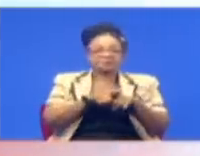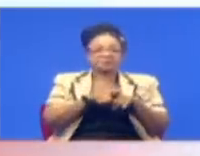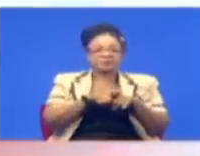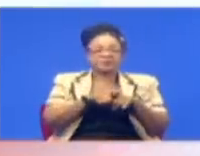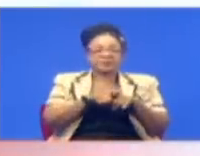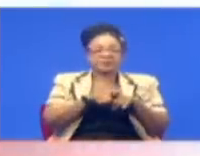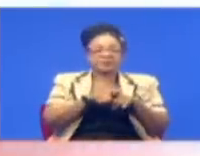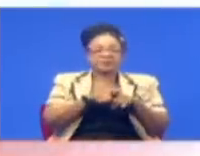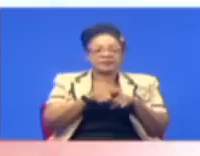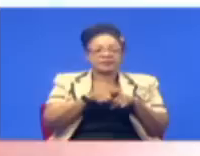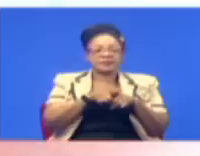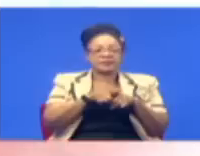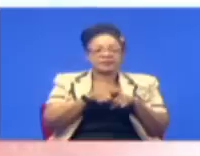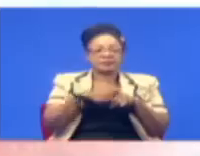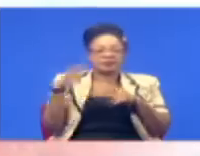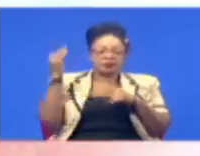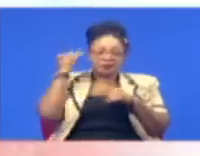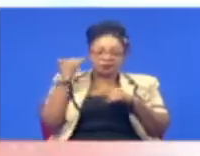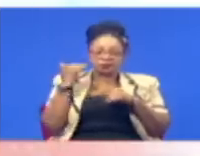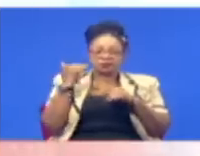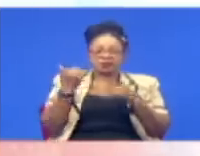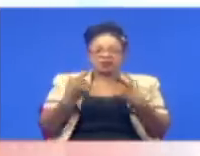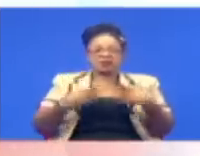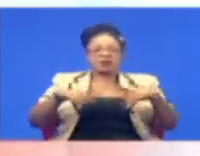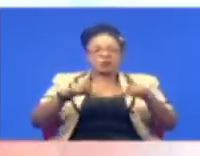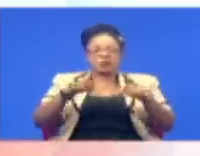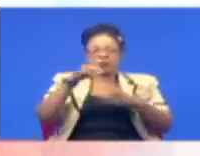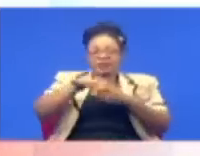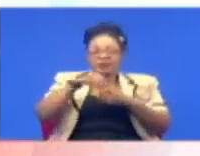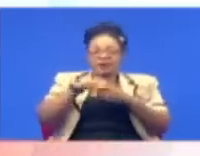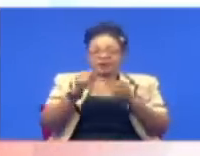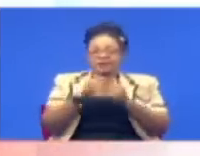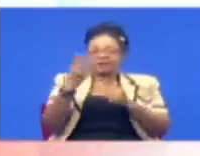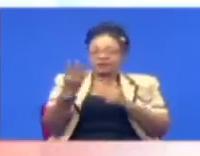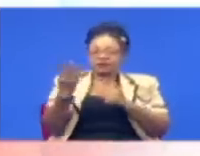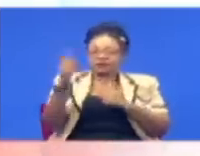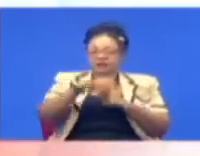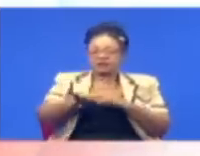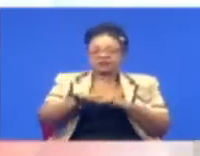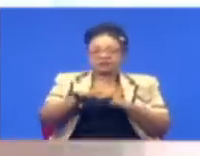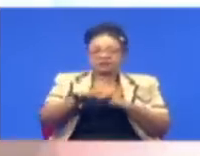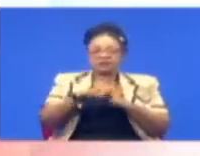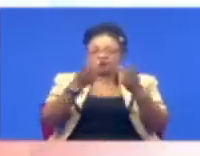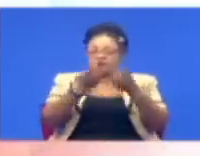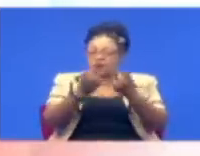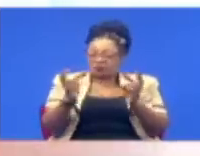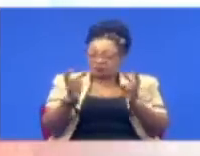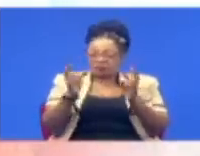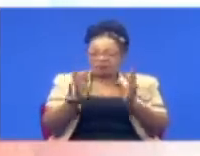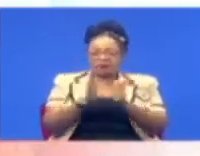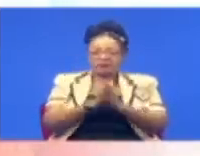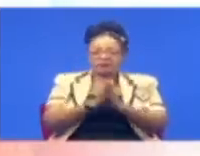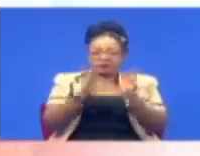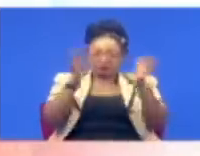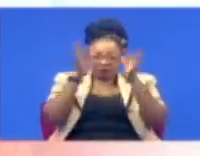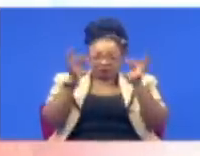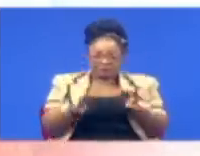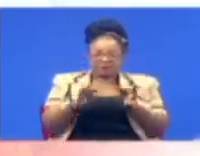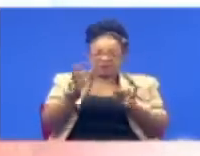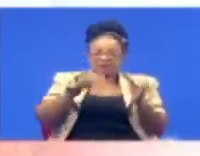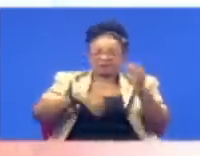that the court is allowed within 14 days to hear and determine the election